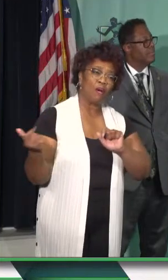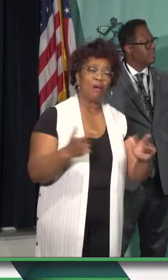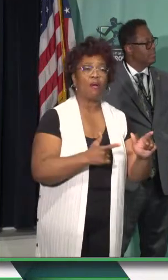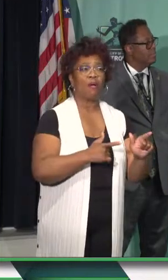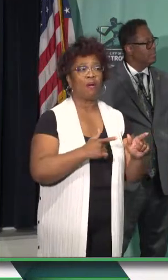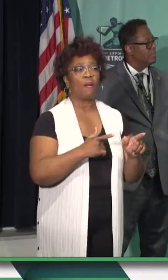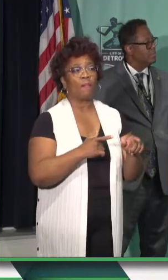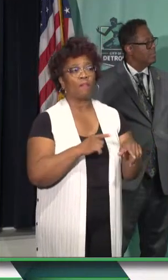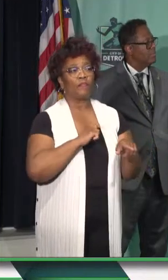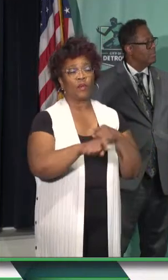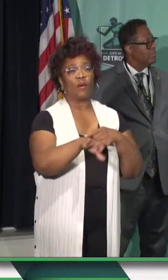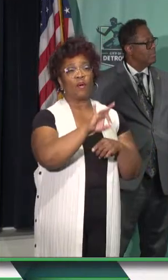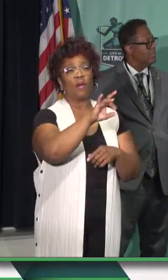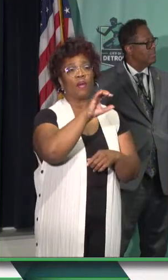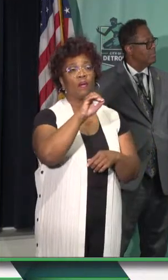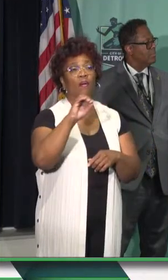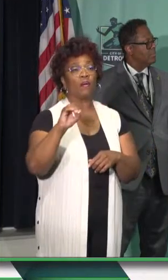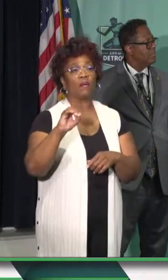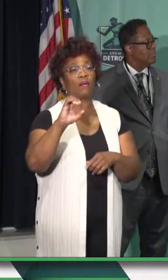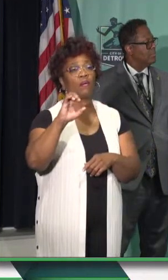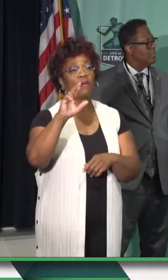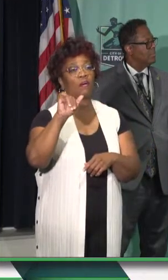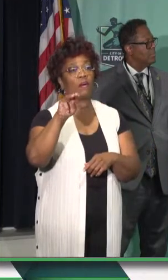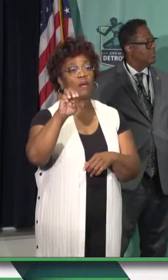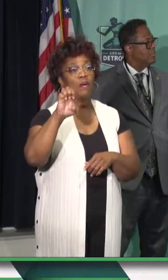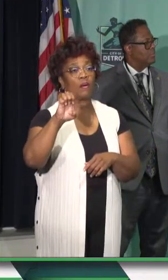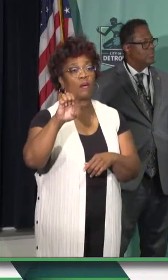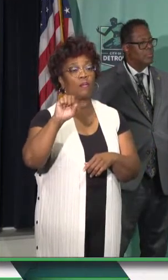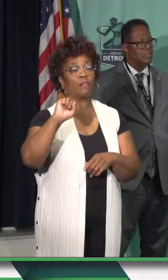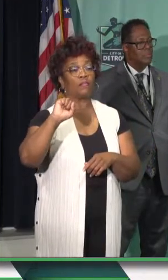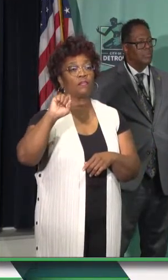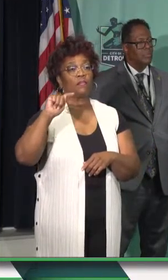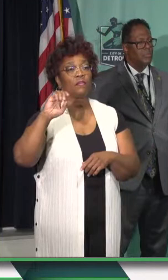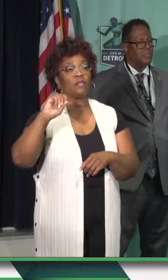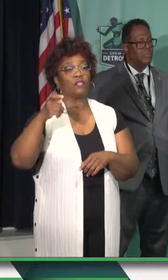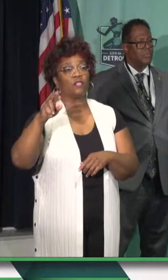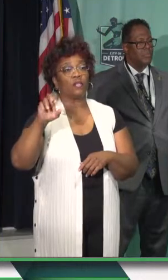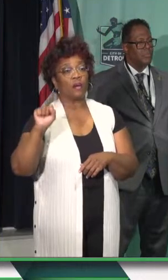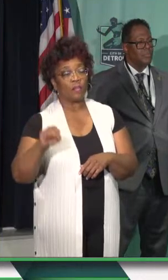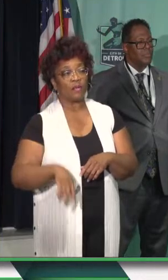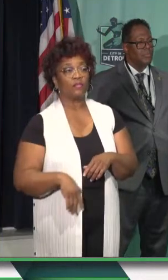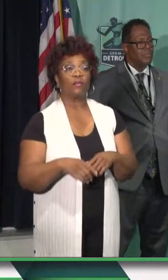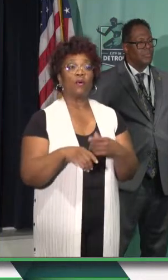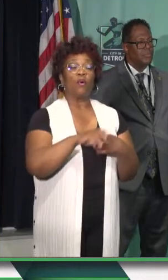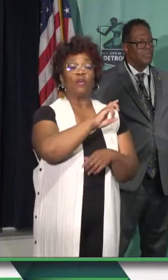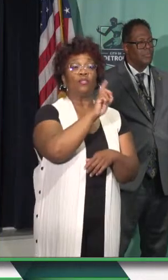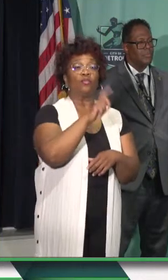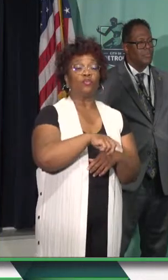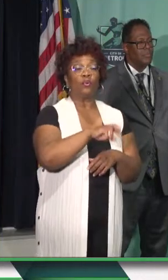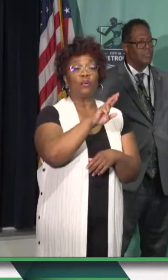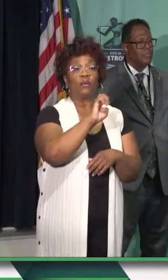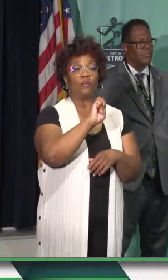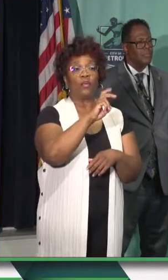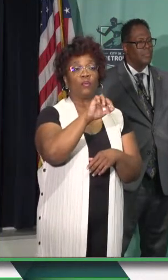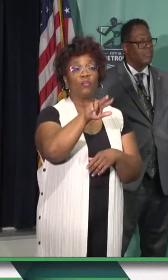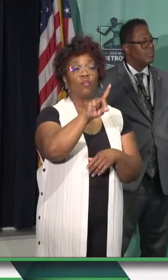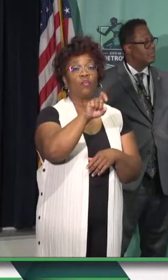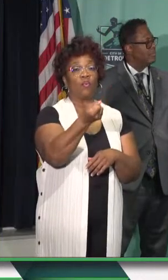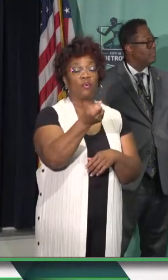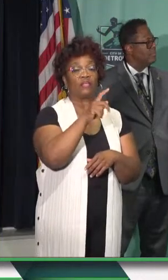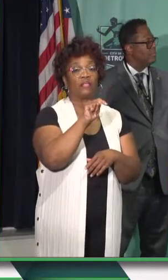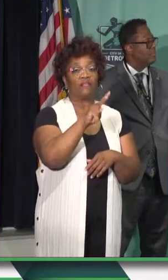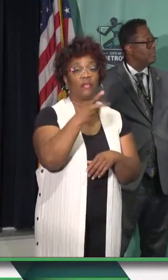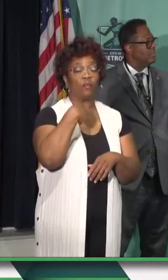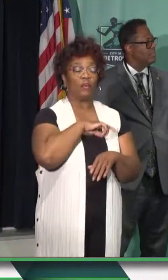dial 1-800-CRIME-STOPPERS or go to Detroit Rewards TV, submit the information so we can work together as